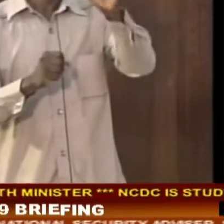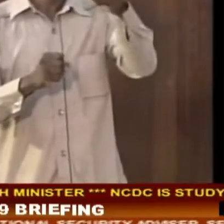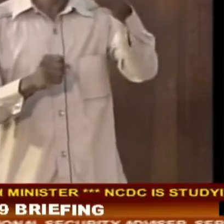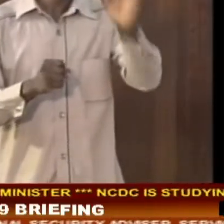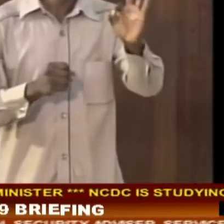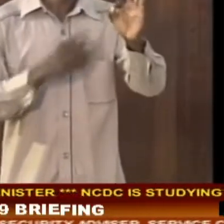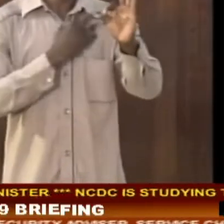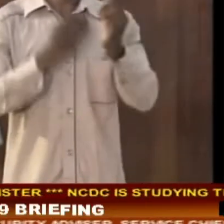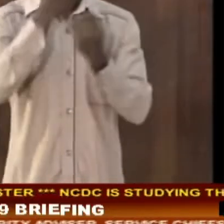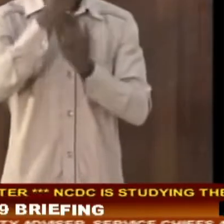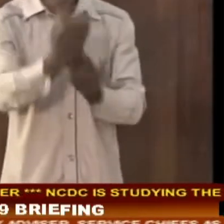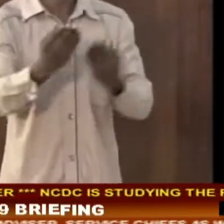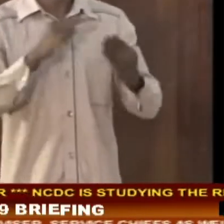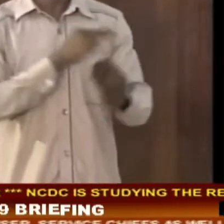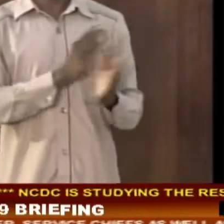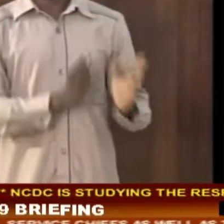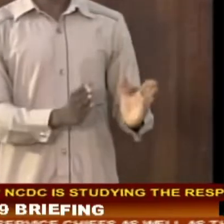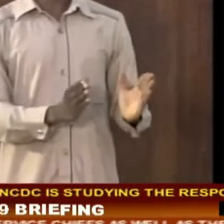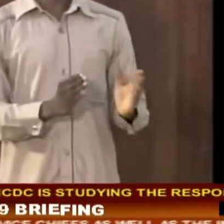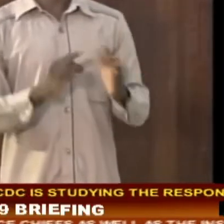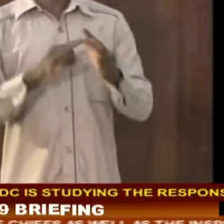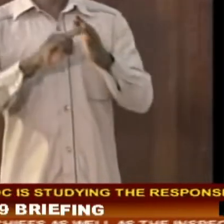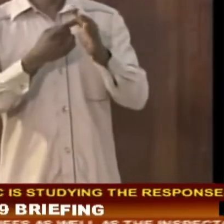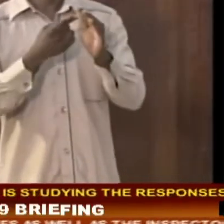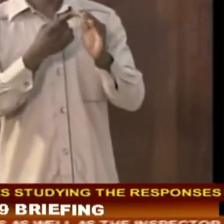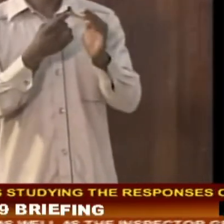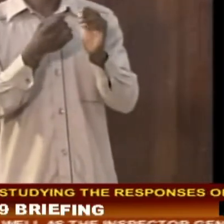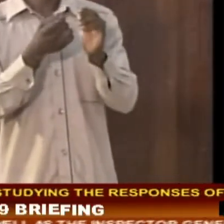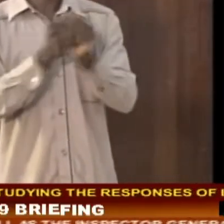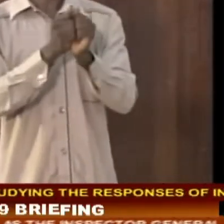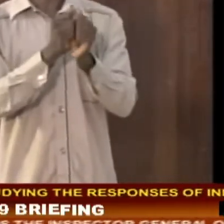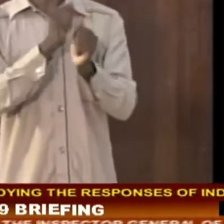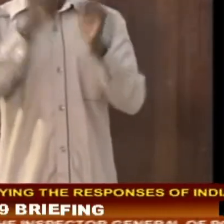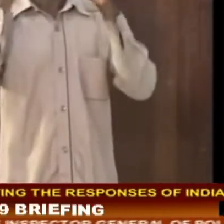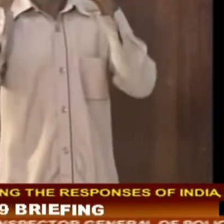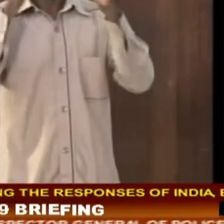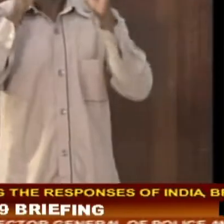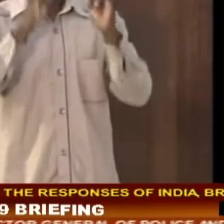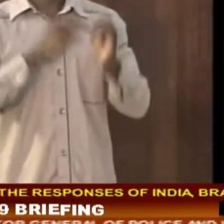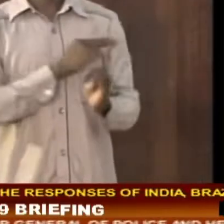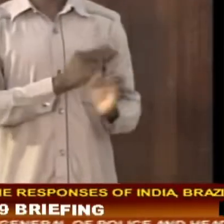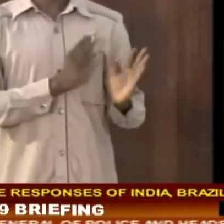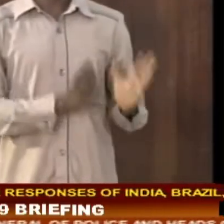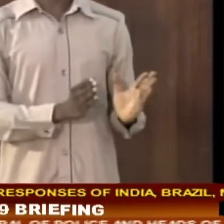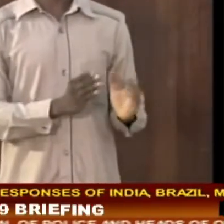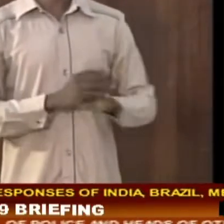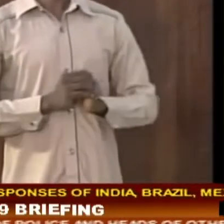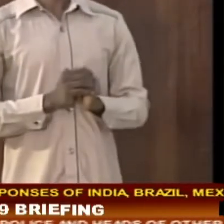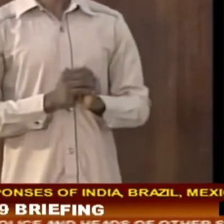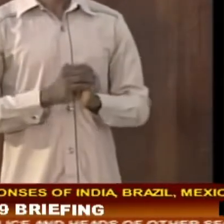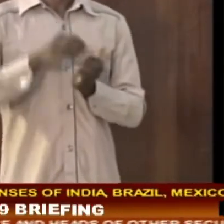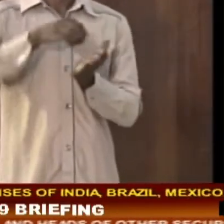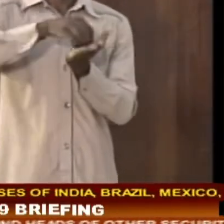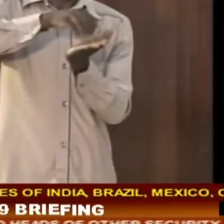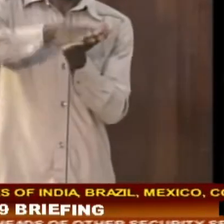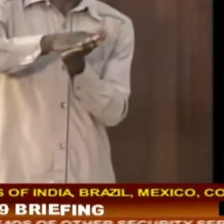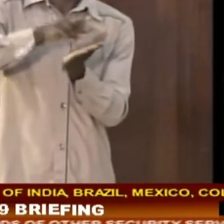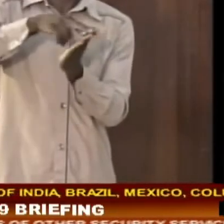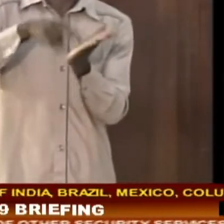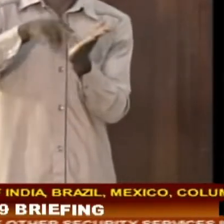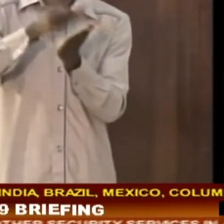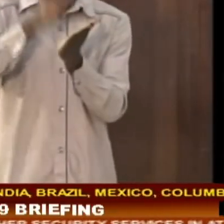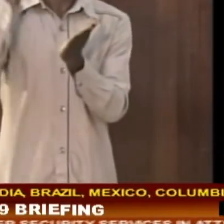minister I would like to start with uh education Minister sir it is on record that the